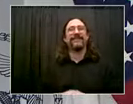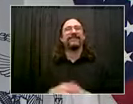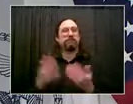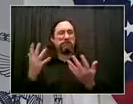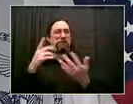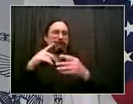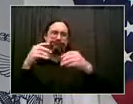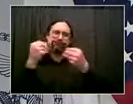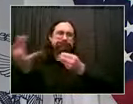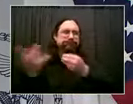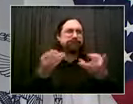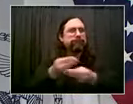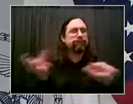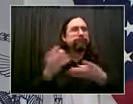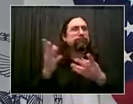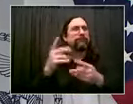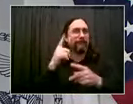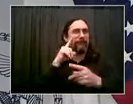vaccinefinder.nyc.gov/benefits,